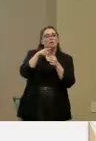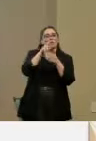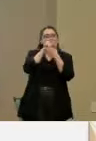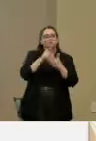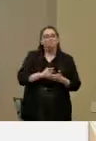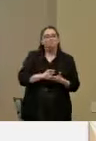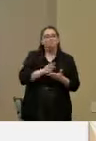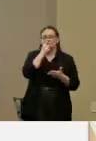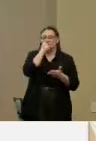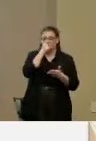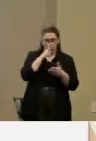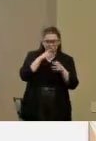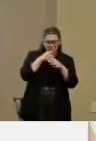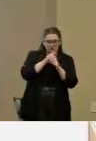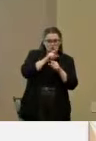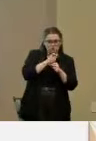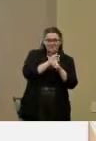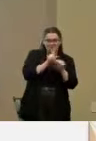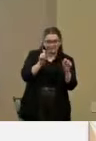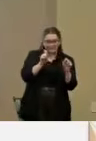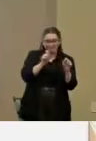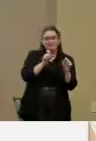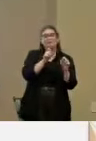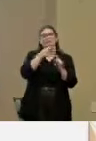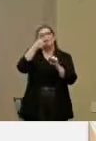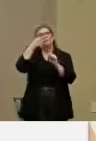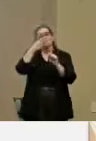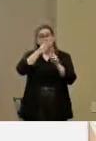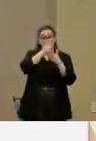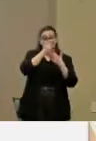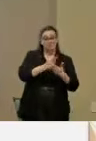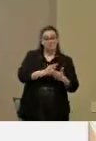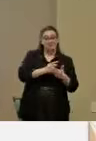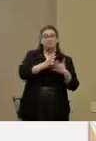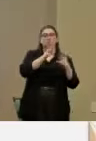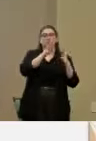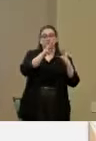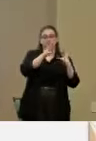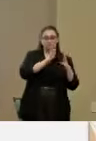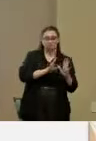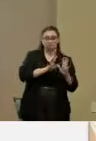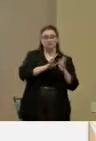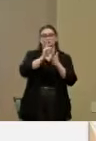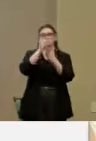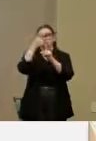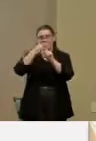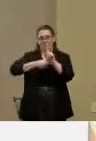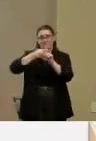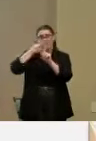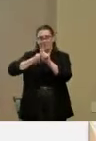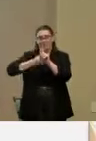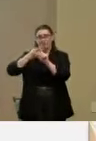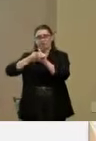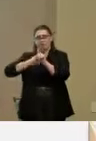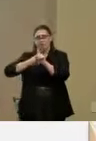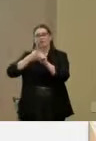the safety, and then it rolls into a monthly follow-up for 3 months, and then every 3 months